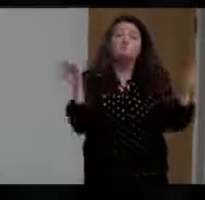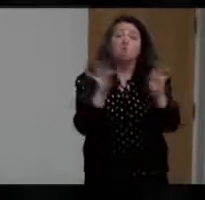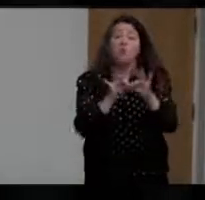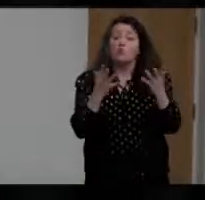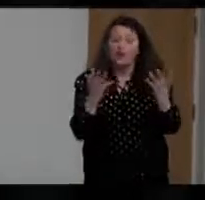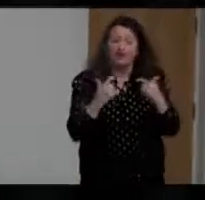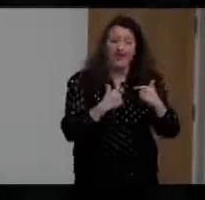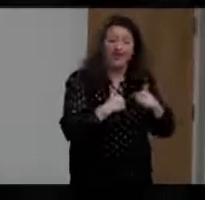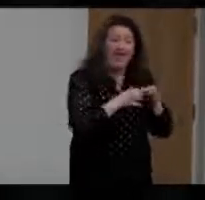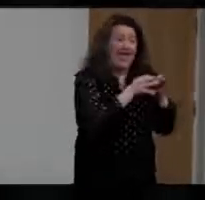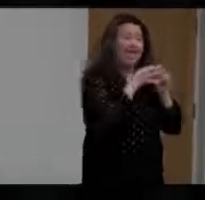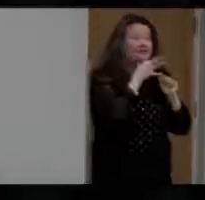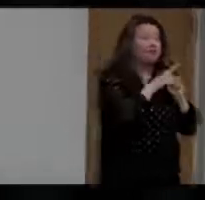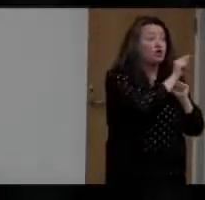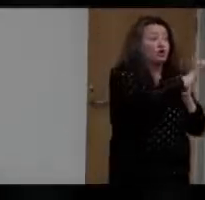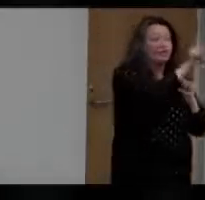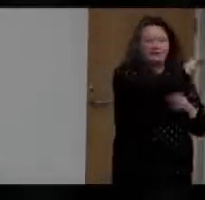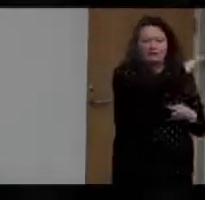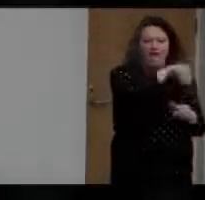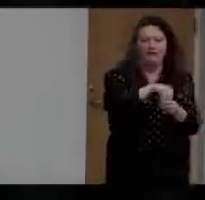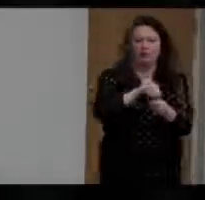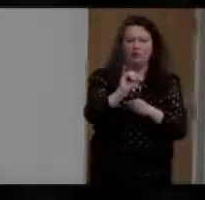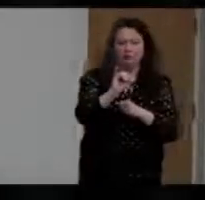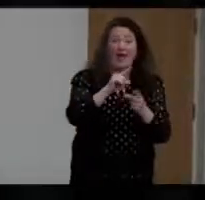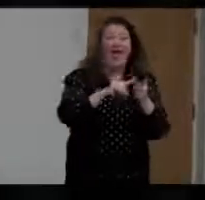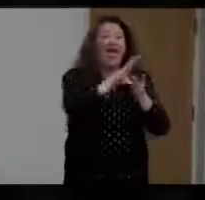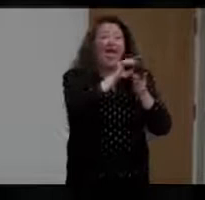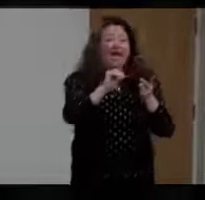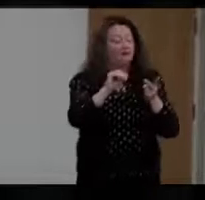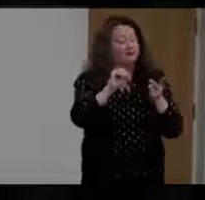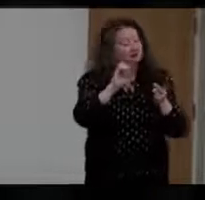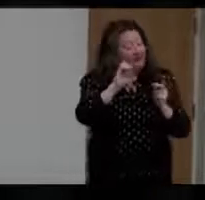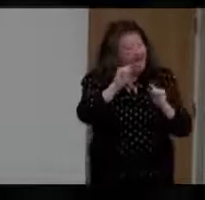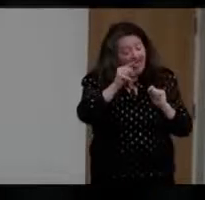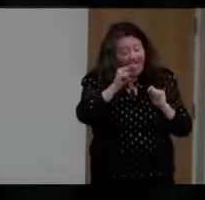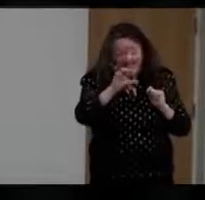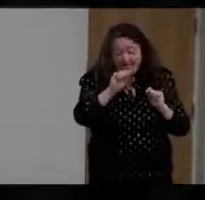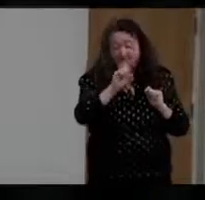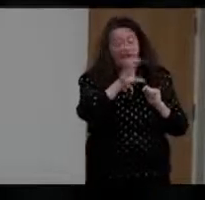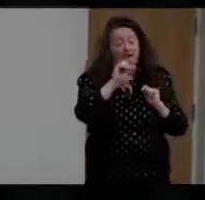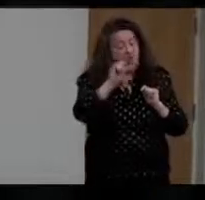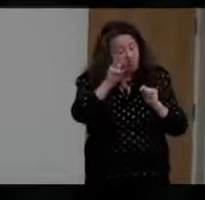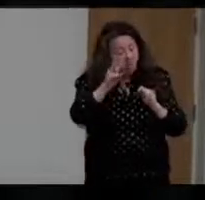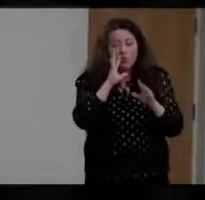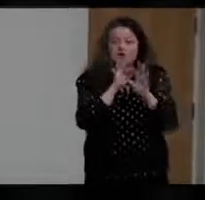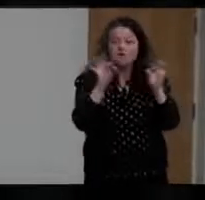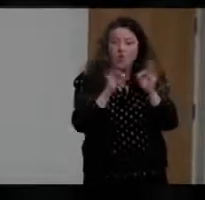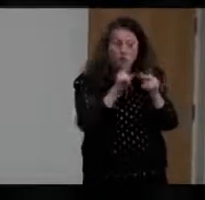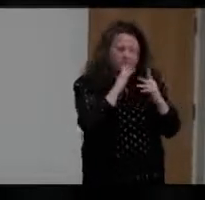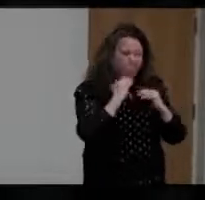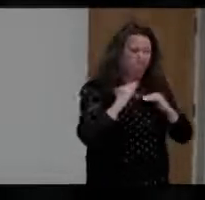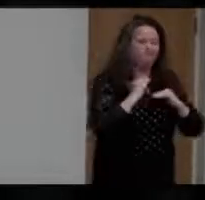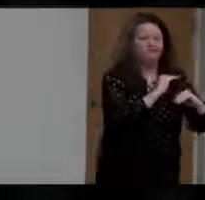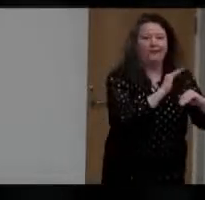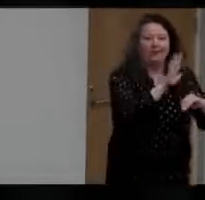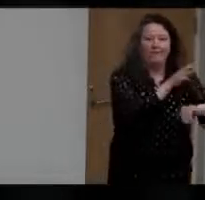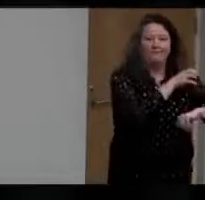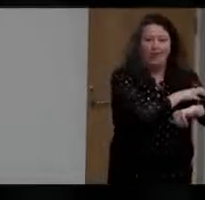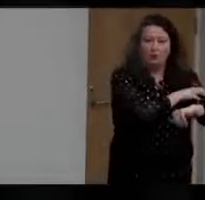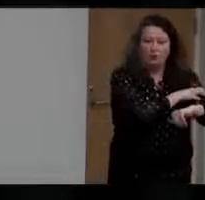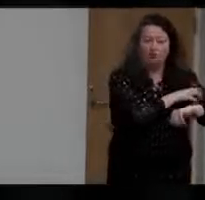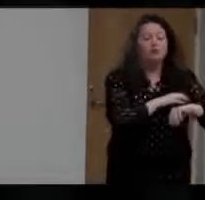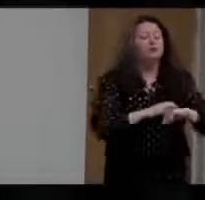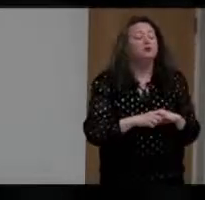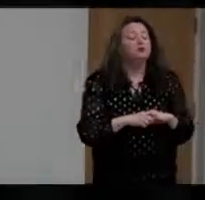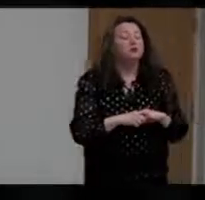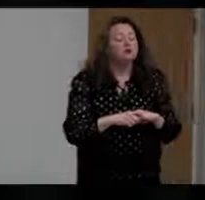loop and keep ethics and law are so important to this, right? I mean, it's so critical that we have human oversight on